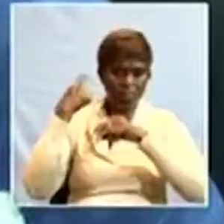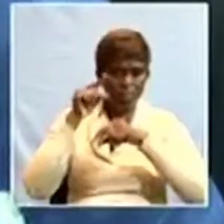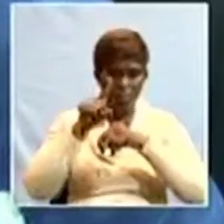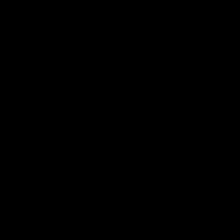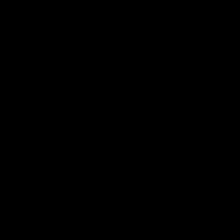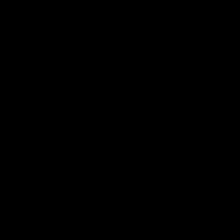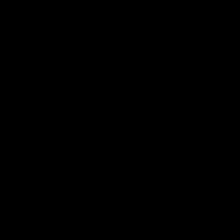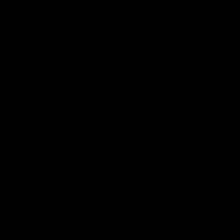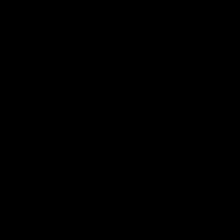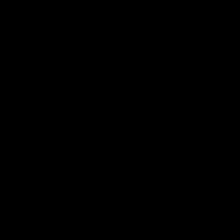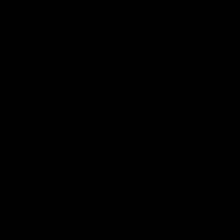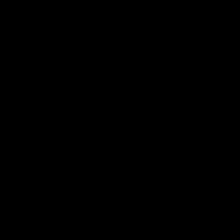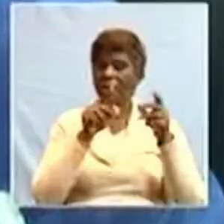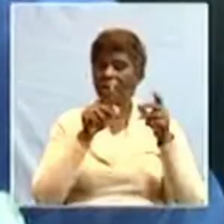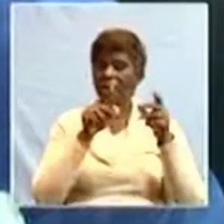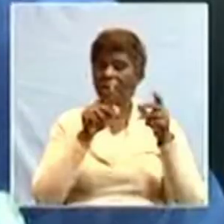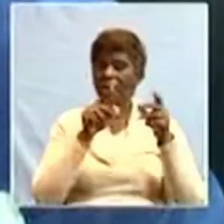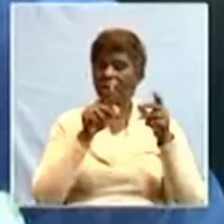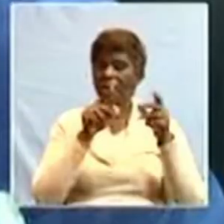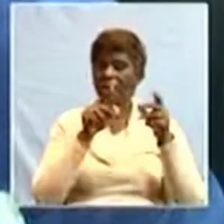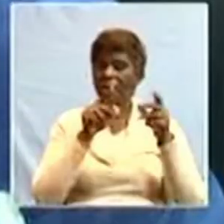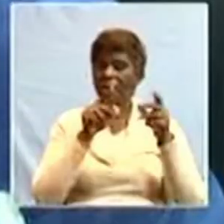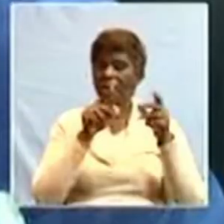Point managers under